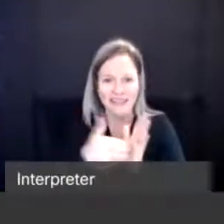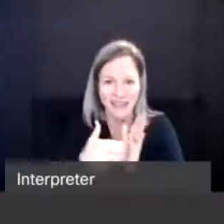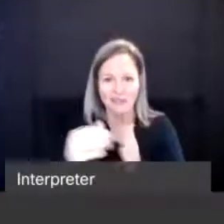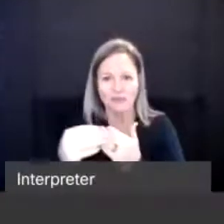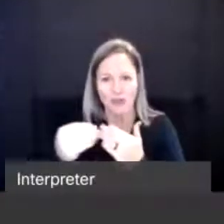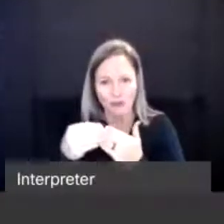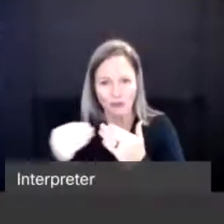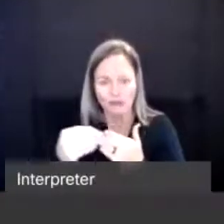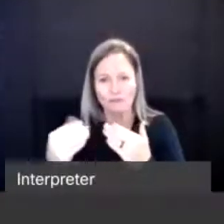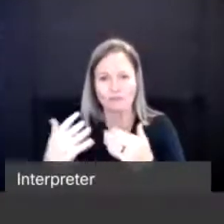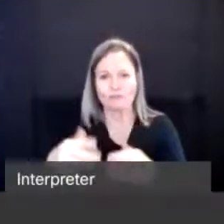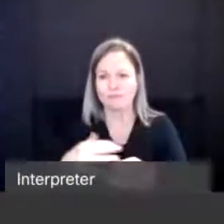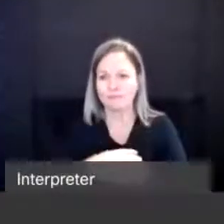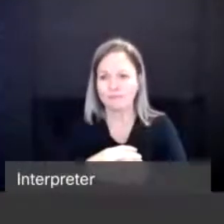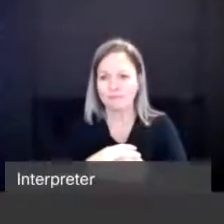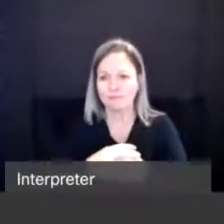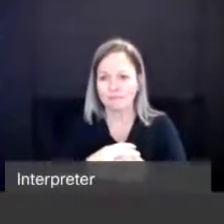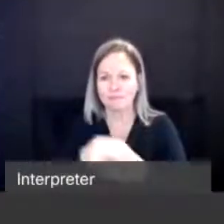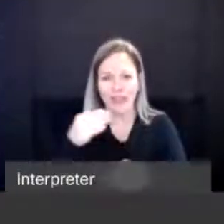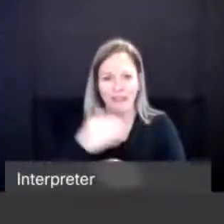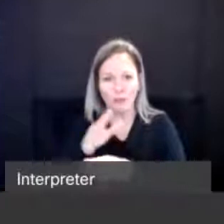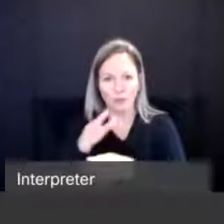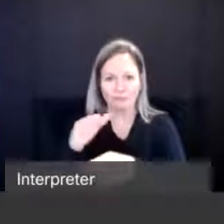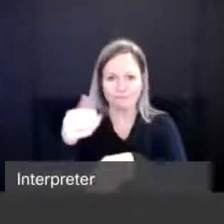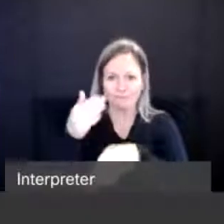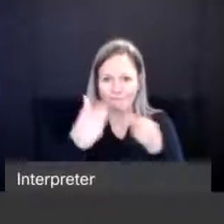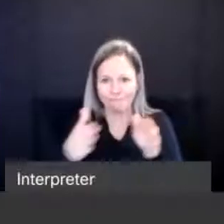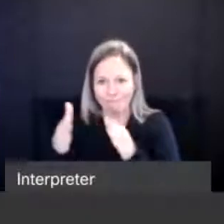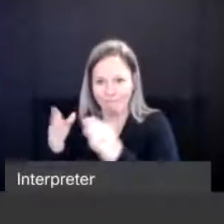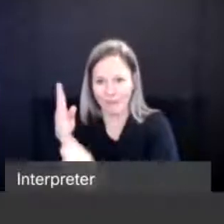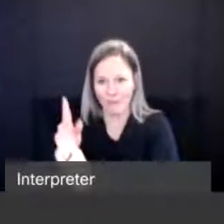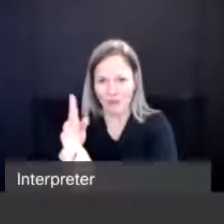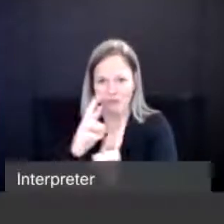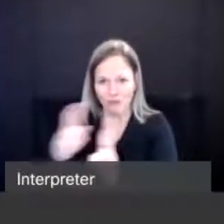$110,000 by the time we outfit that bus with our